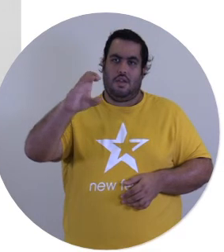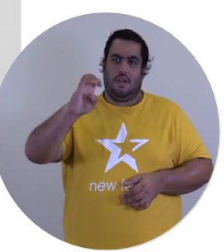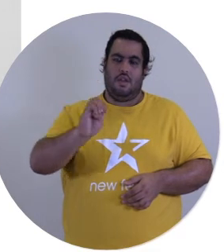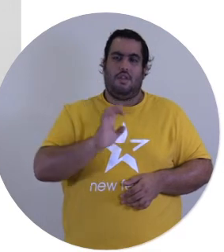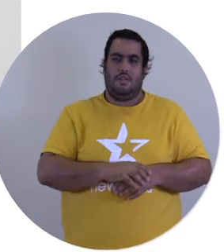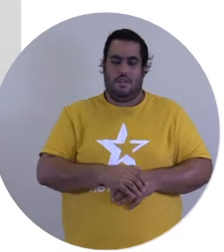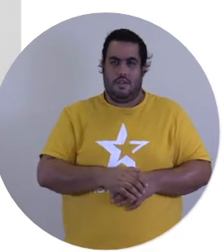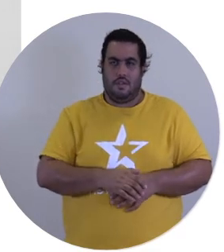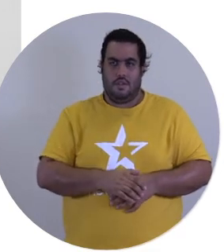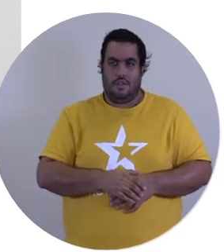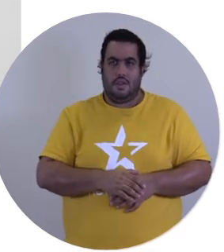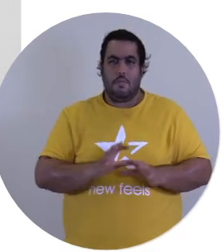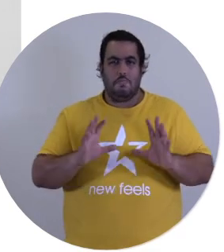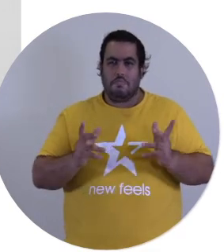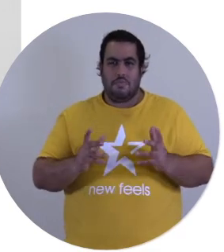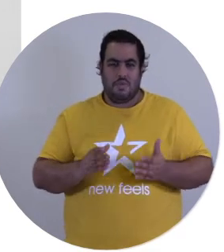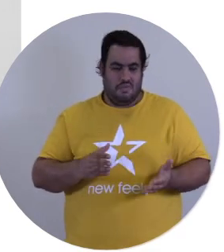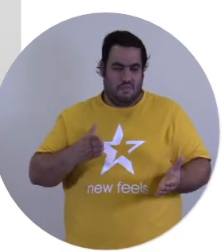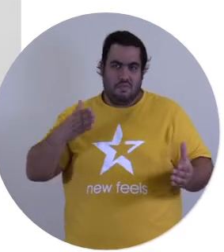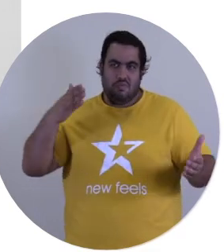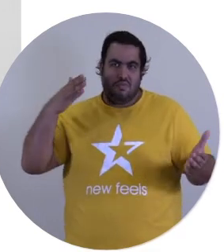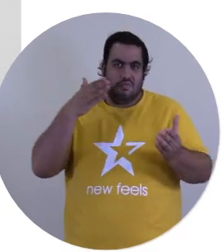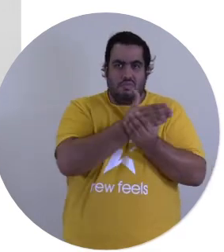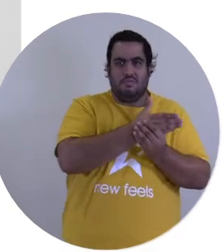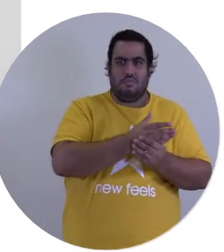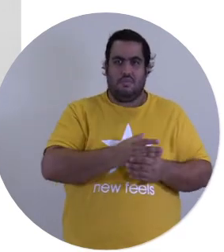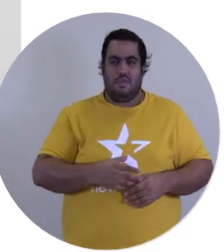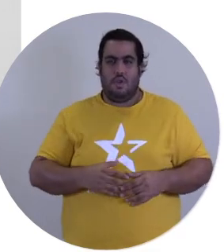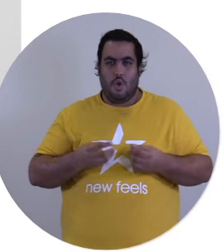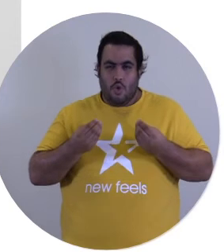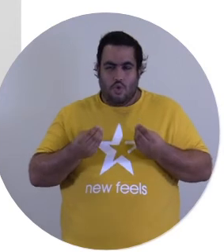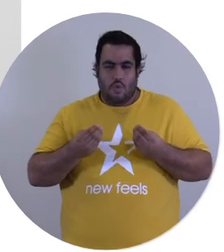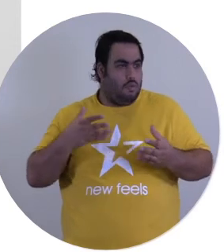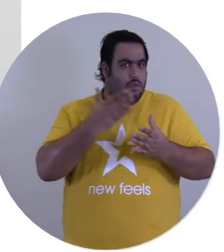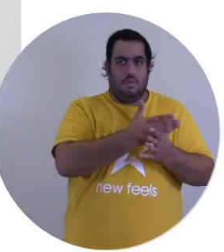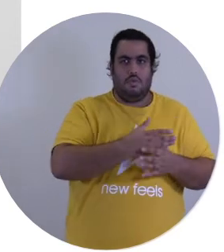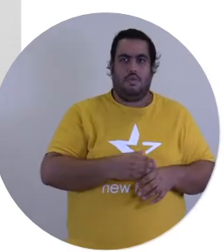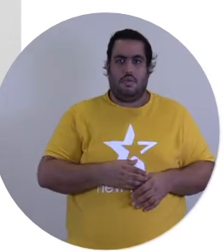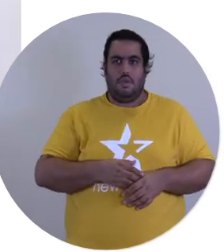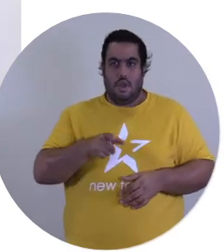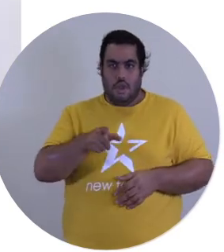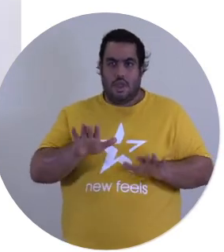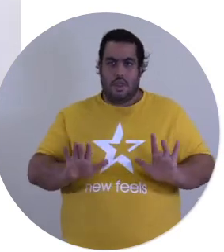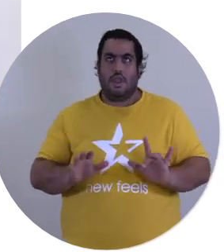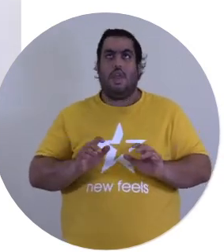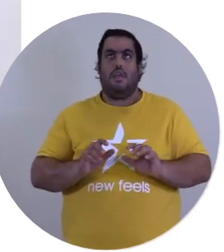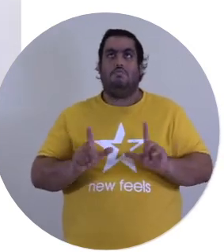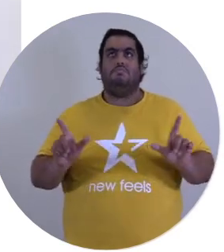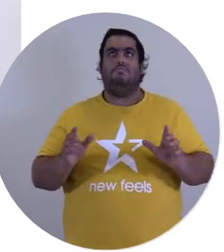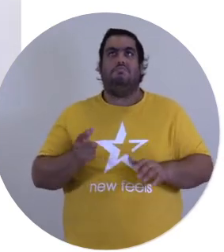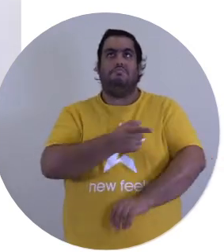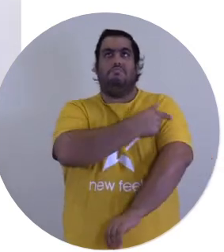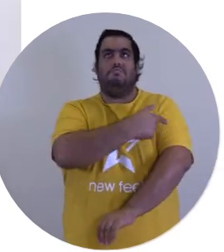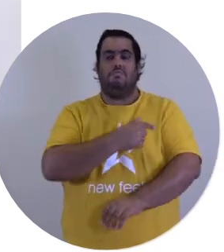example, my sister avoids all kinds of disturbance while she's studying. You should avoid